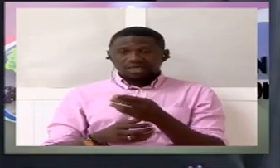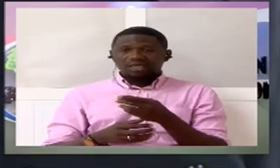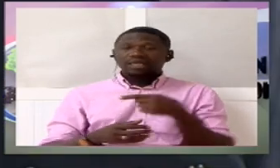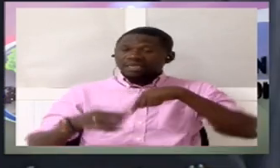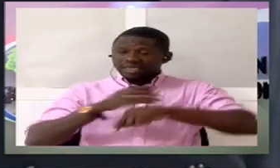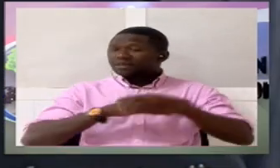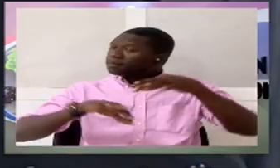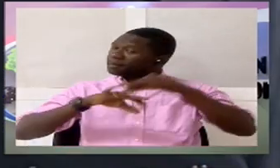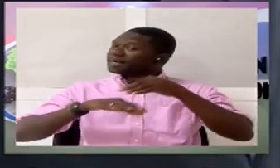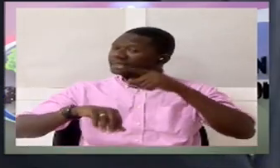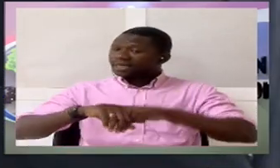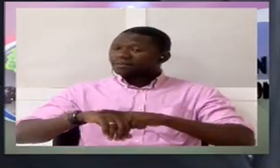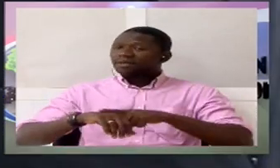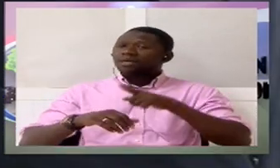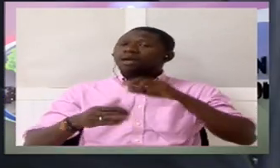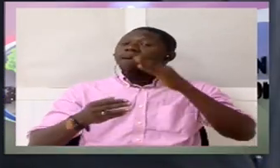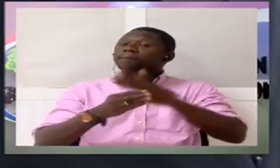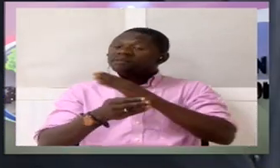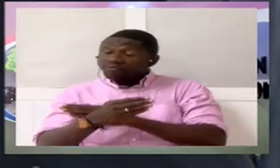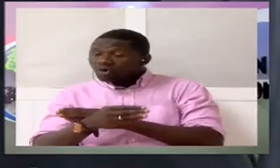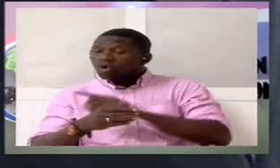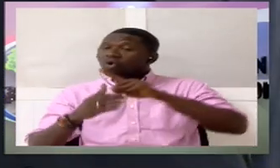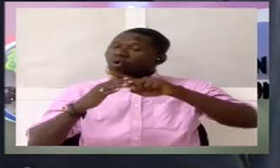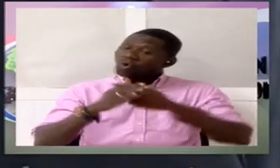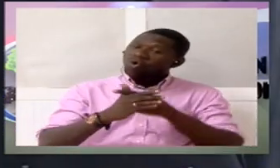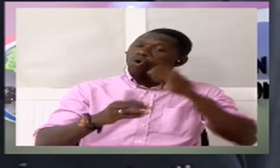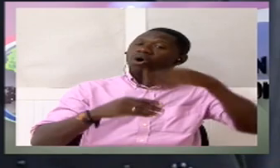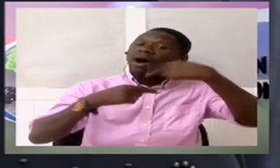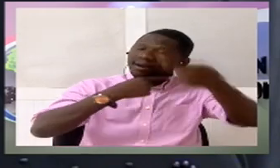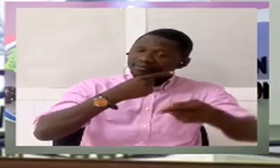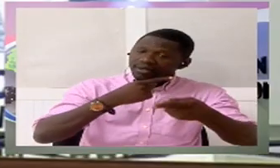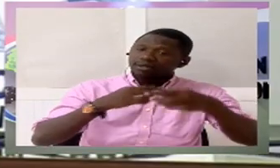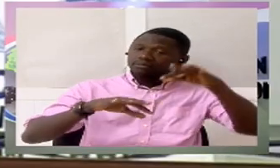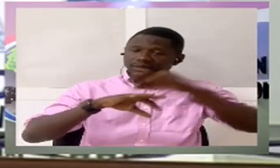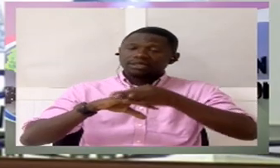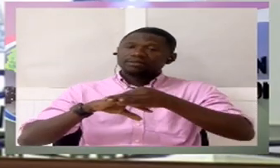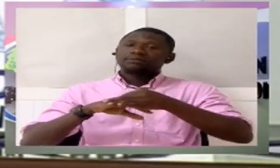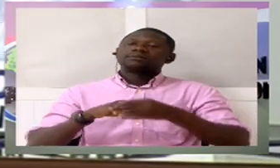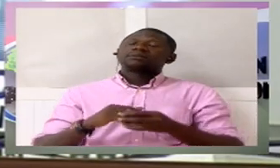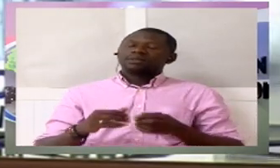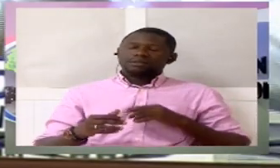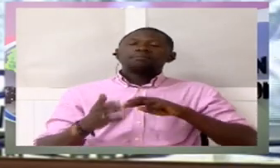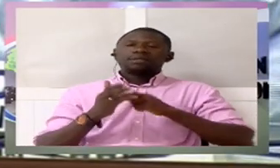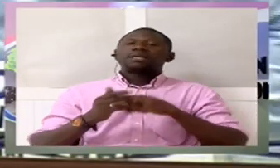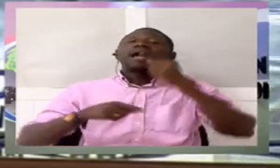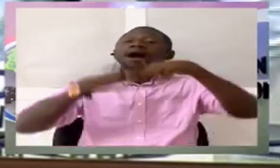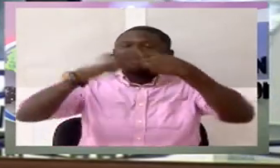kelom fo futu o kering kolalem. Futu o kering kola. It was after we got married. Good.